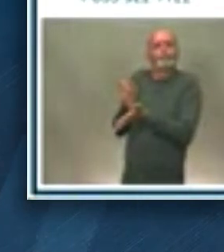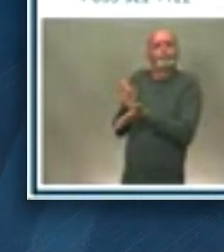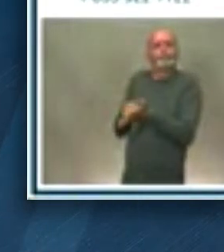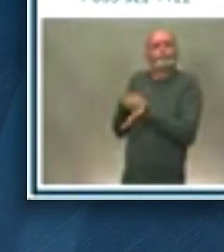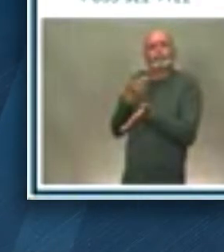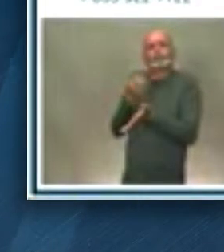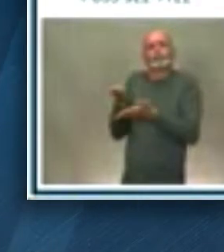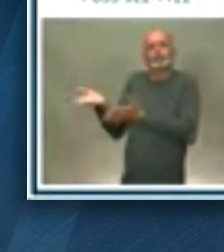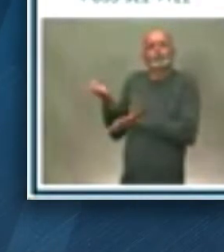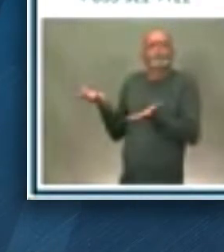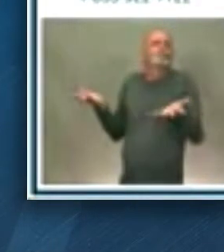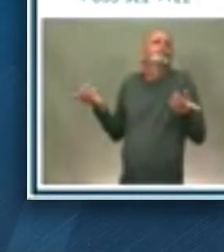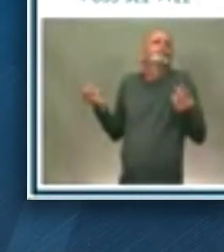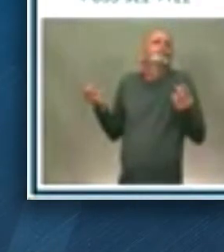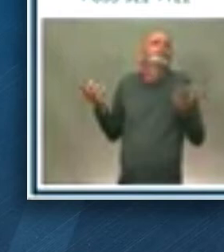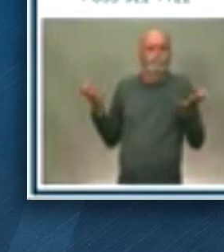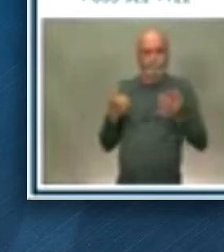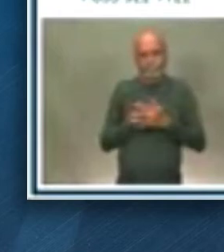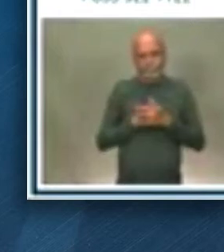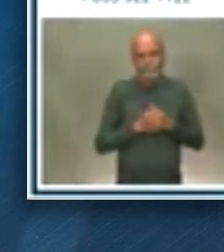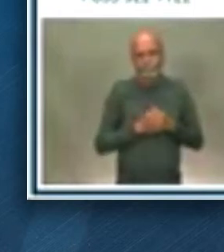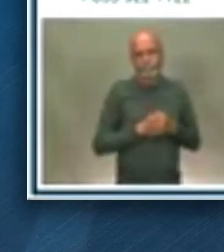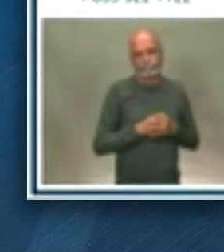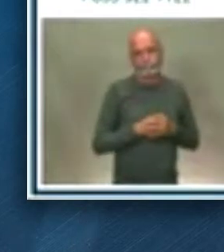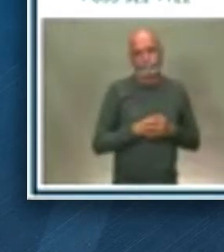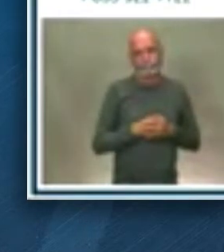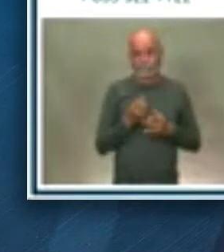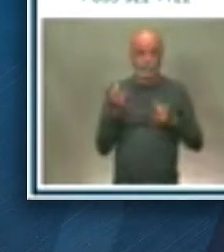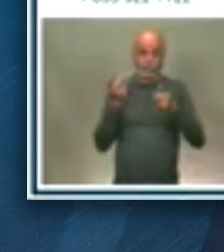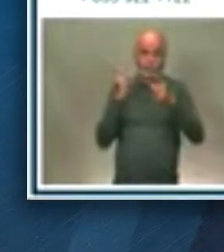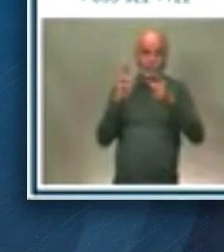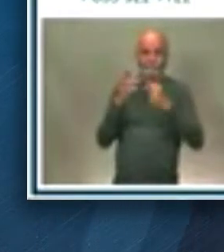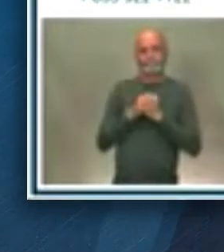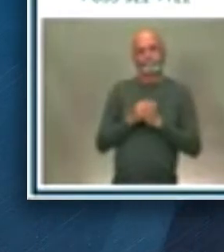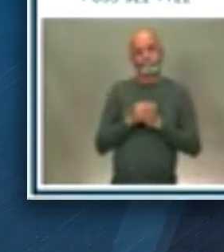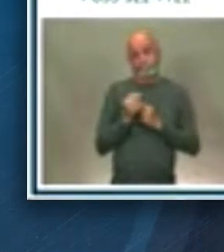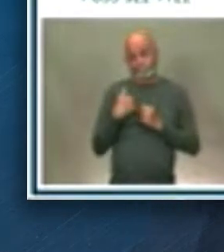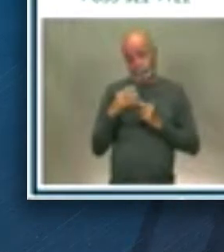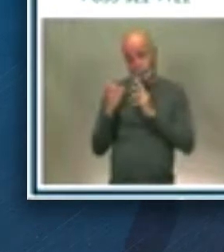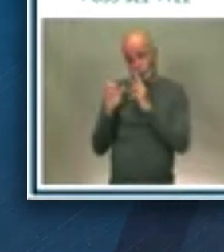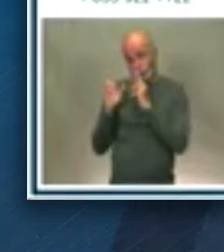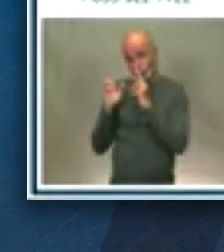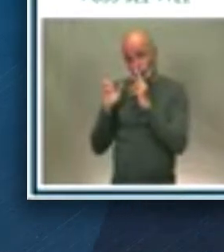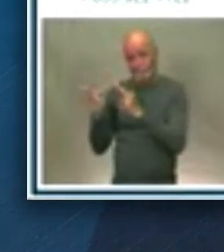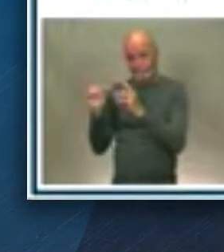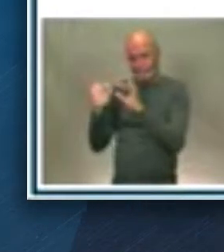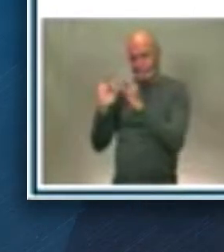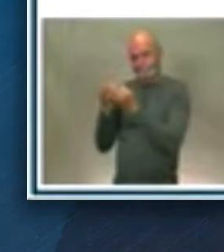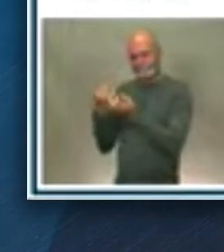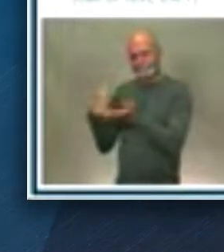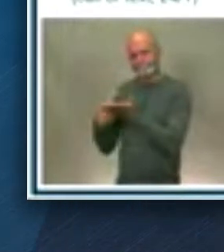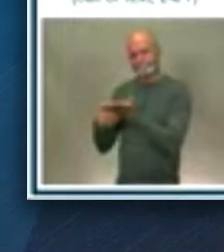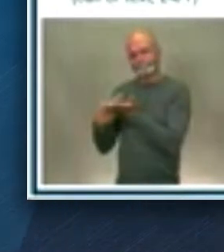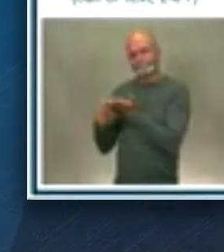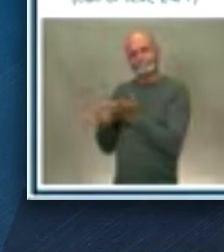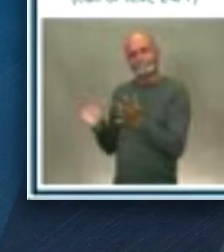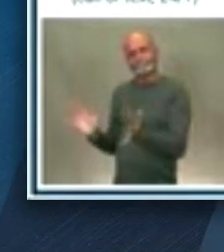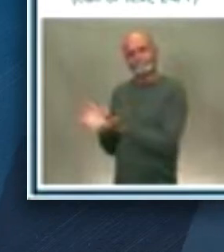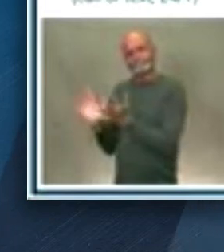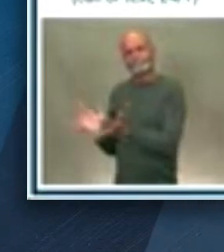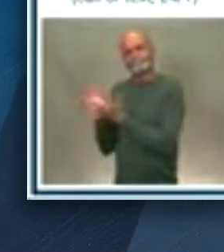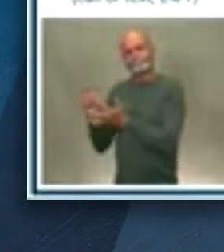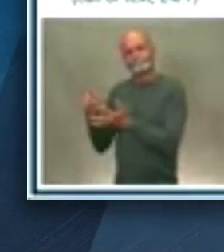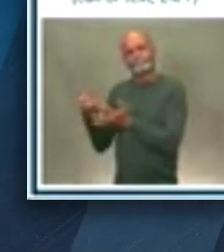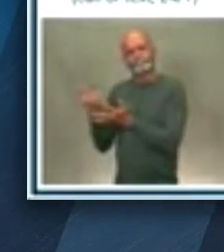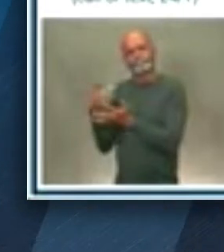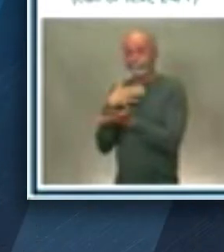first of all, that I hope there can be a conversation within that household. But at the end of the day, that we